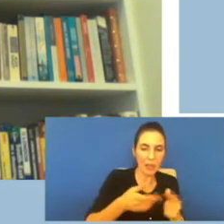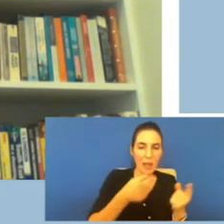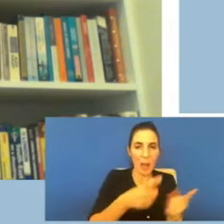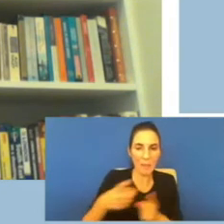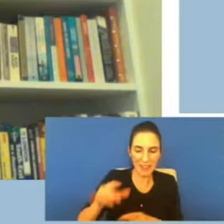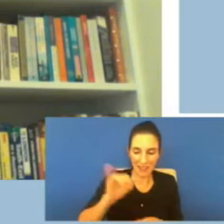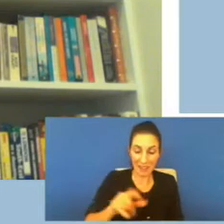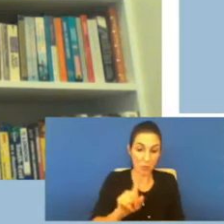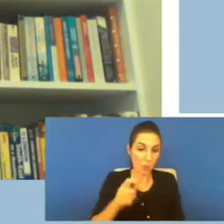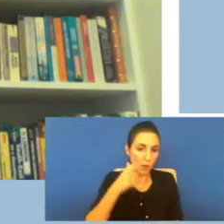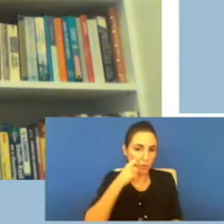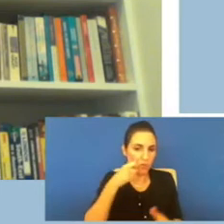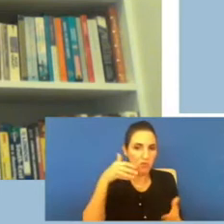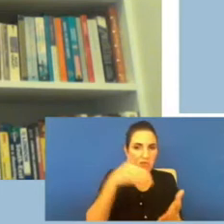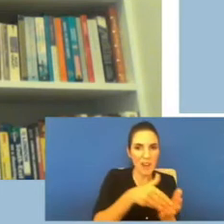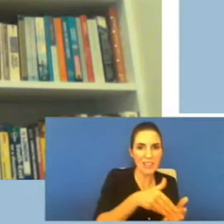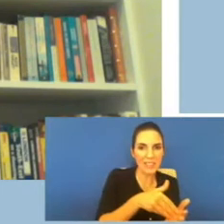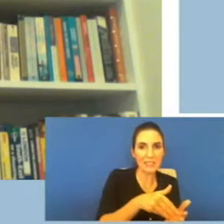really